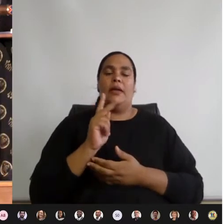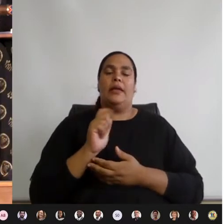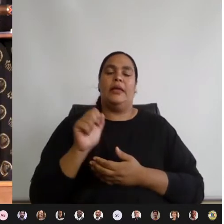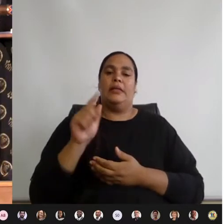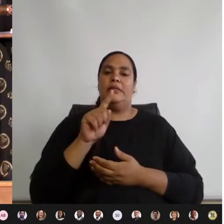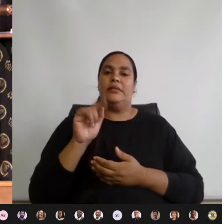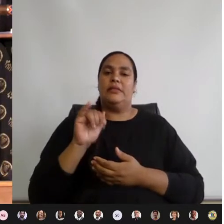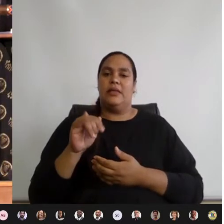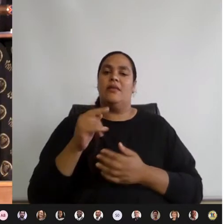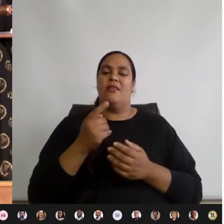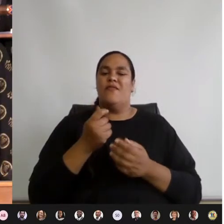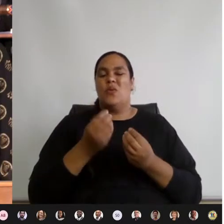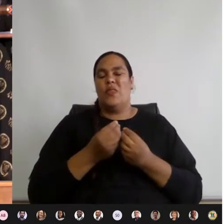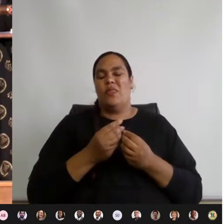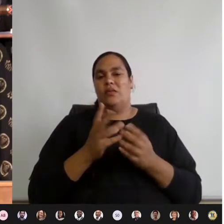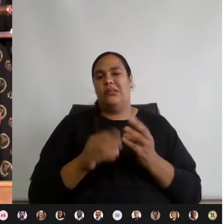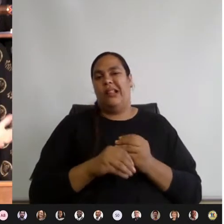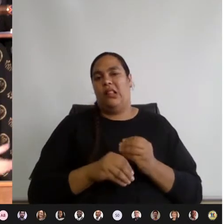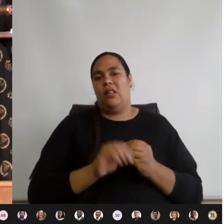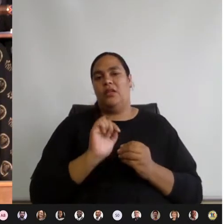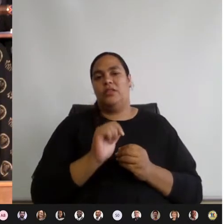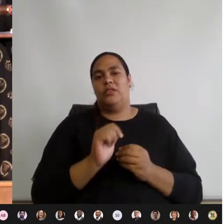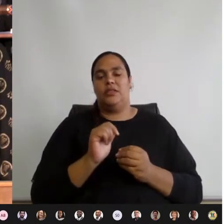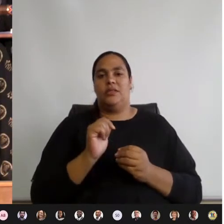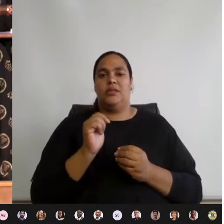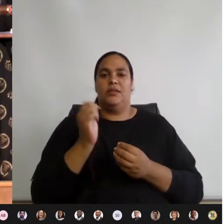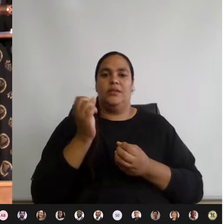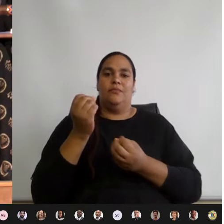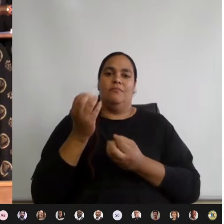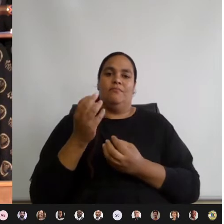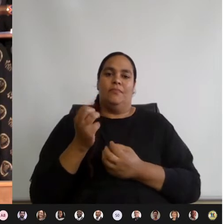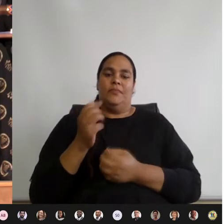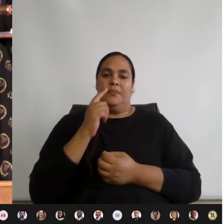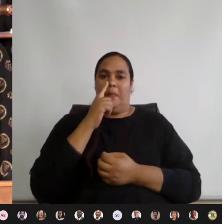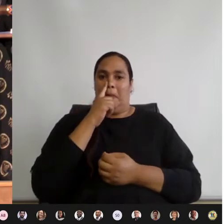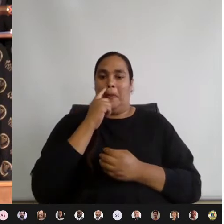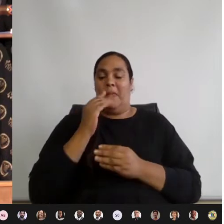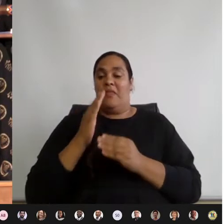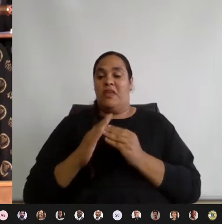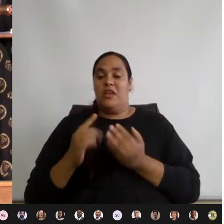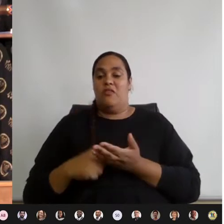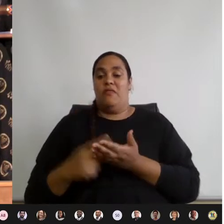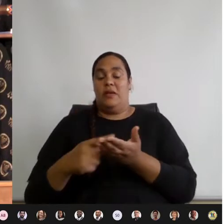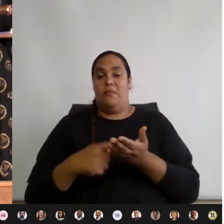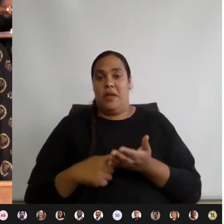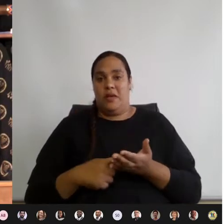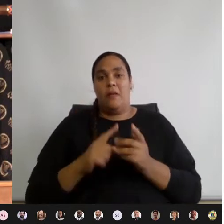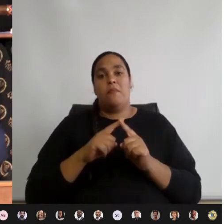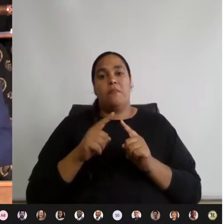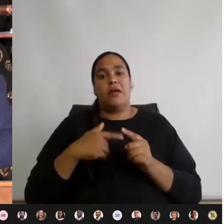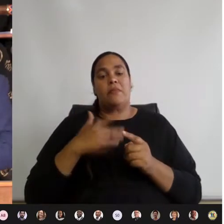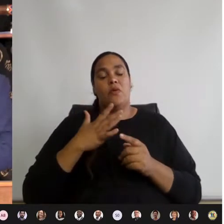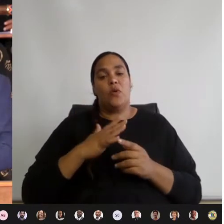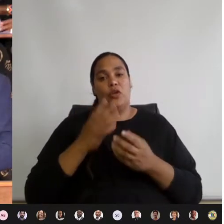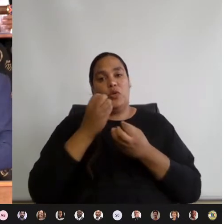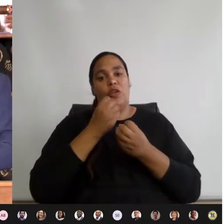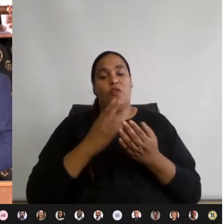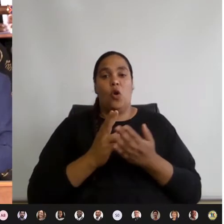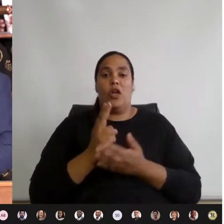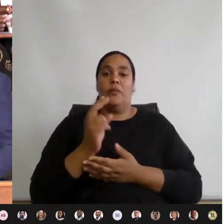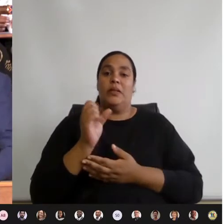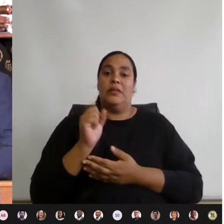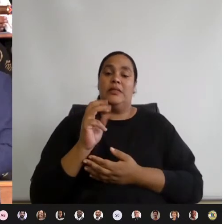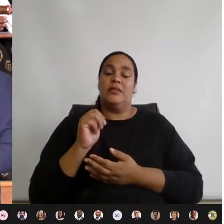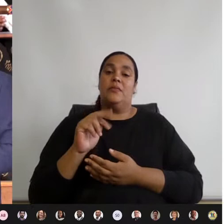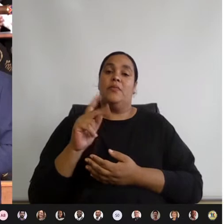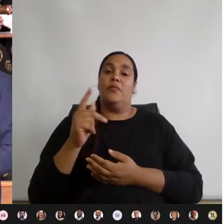mentioned a few things in his sweeping position that he had at the end of the debate. But I want to say to the Honourable Smith,